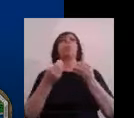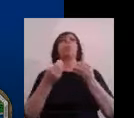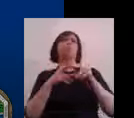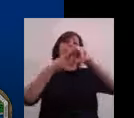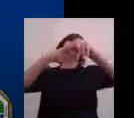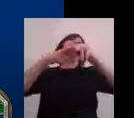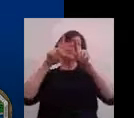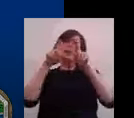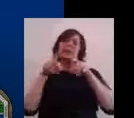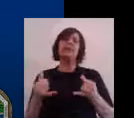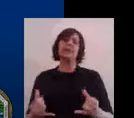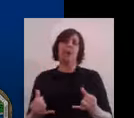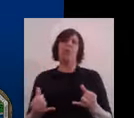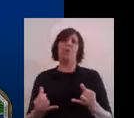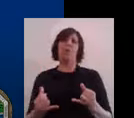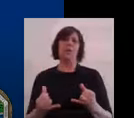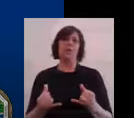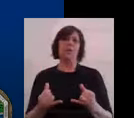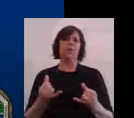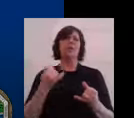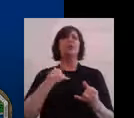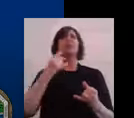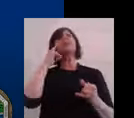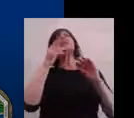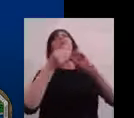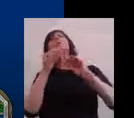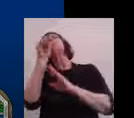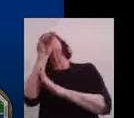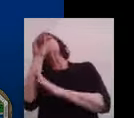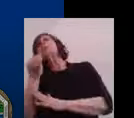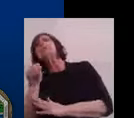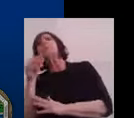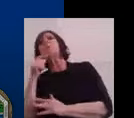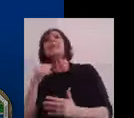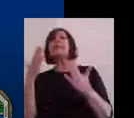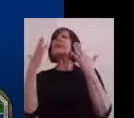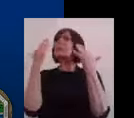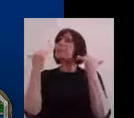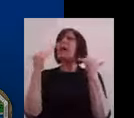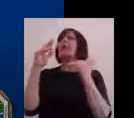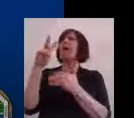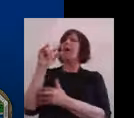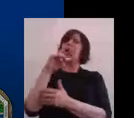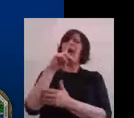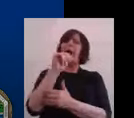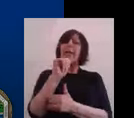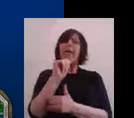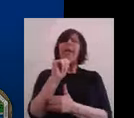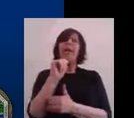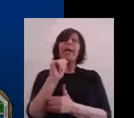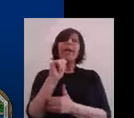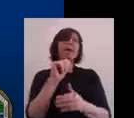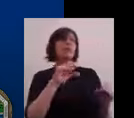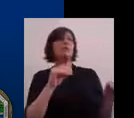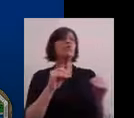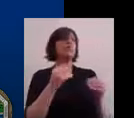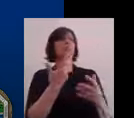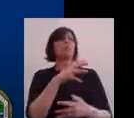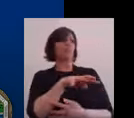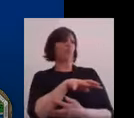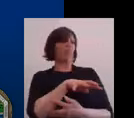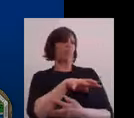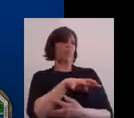more tests for essential workers. We expect Kaleida is going to be able to do maybe up to 400 tests already per